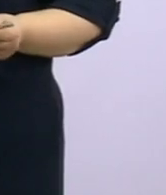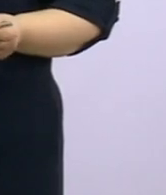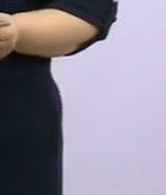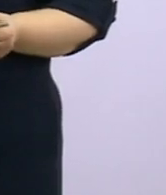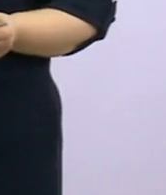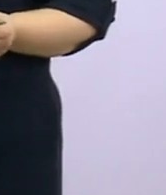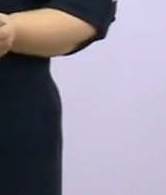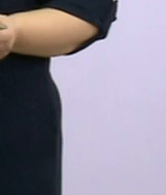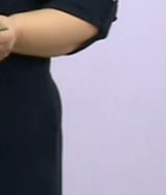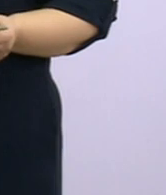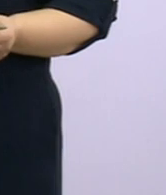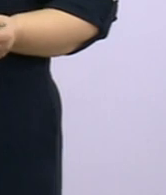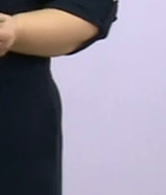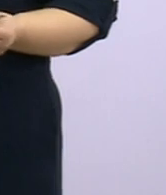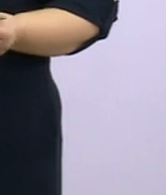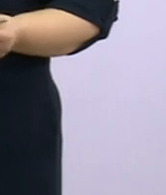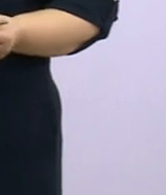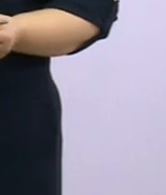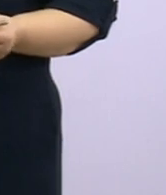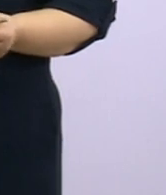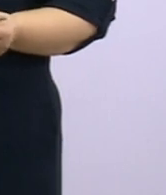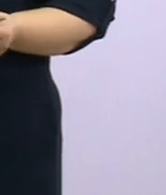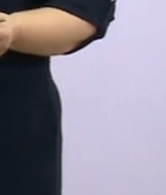continue. The next word.